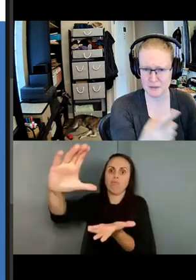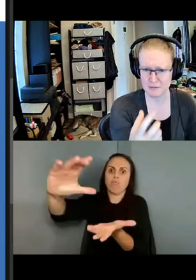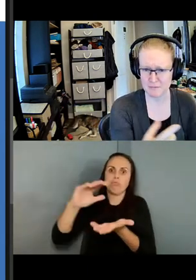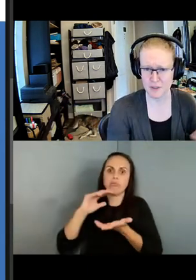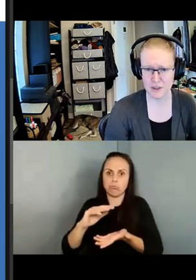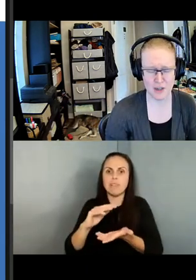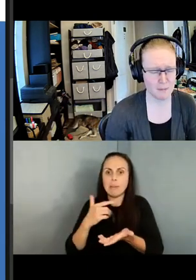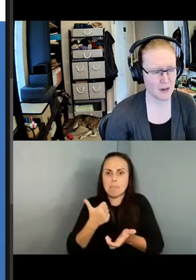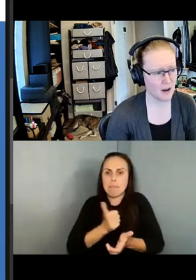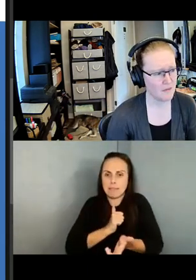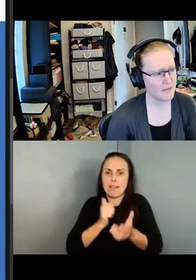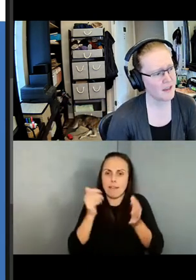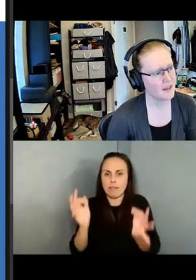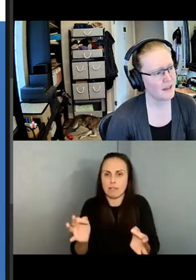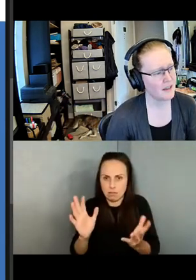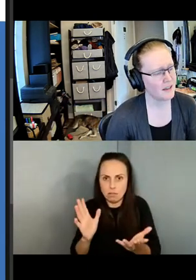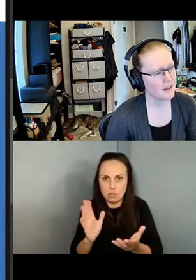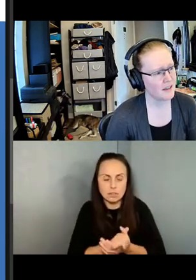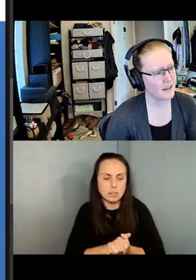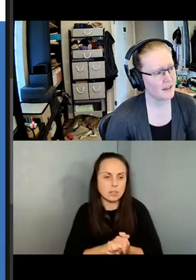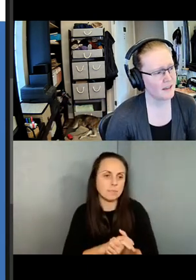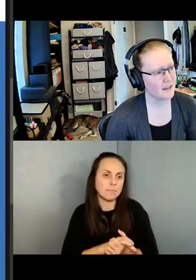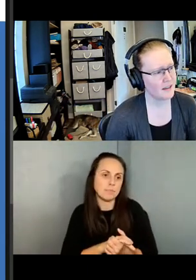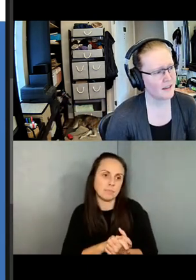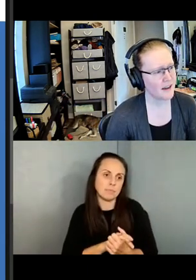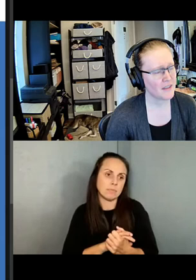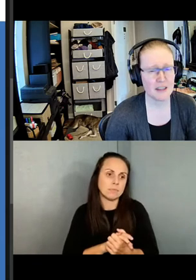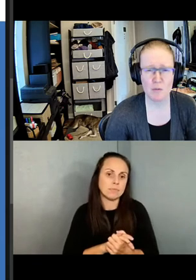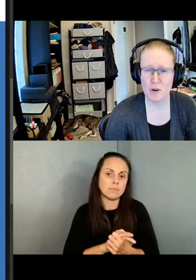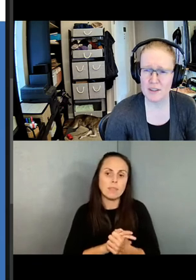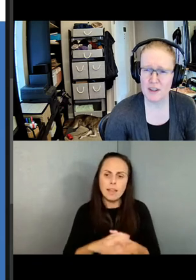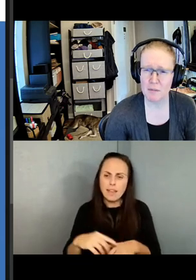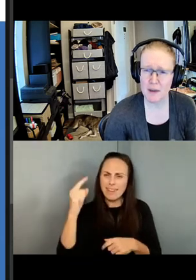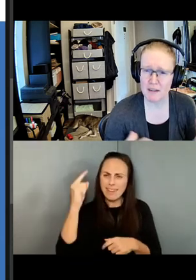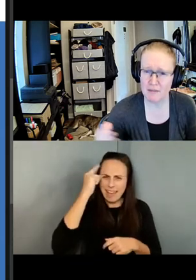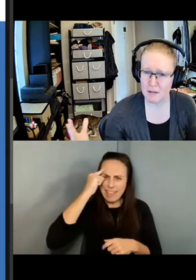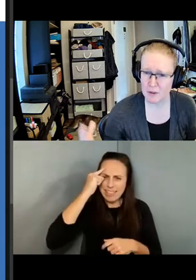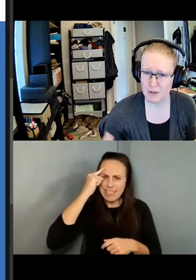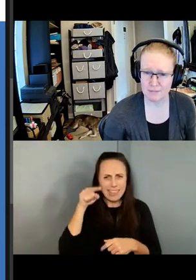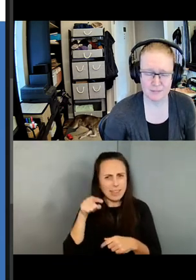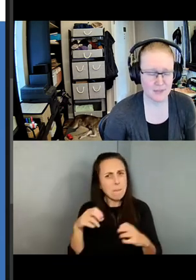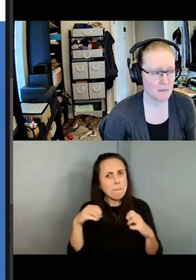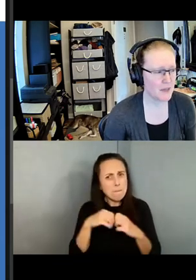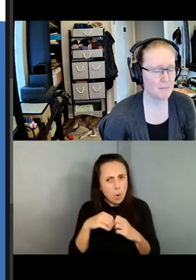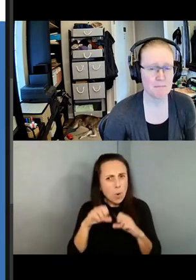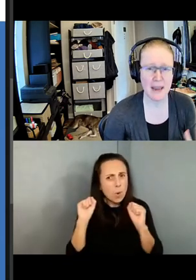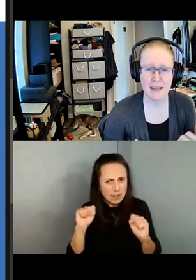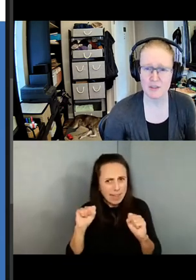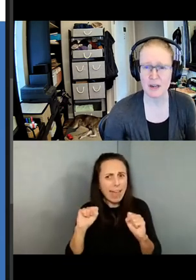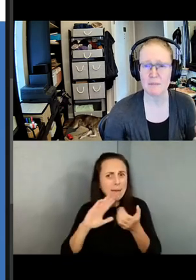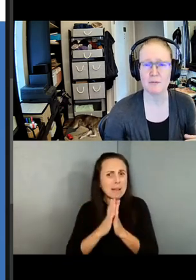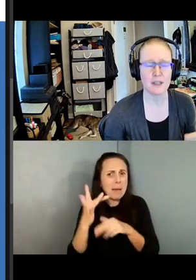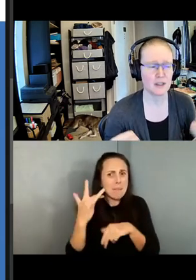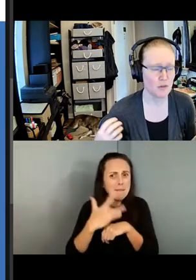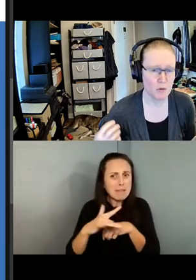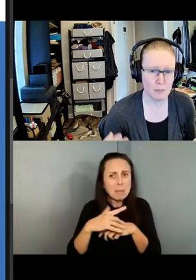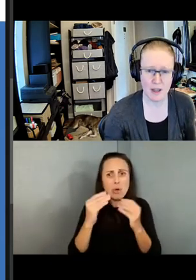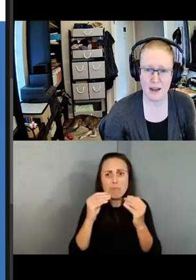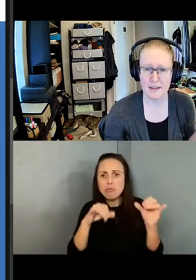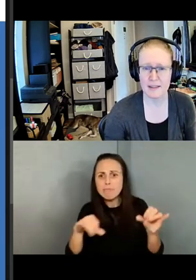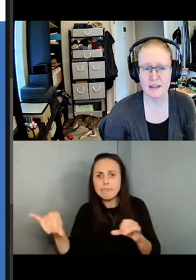need to do your job at all. I think that more of this could be made available and be mainstreamed. We